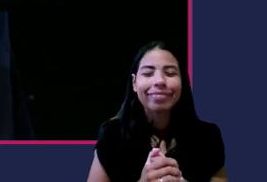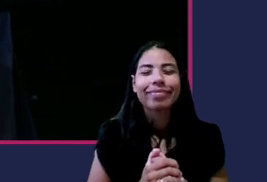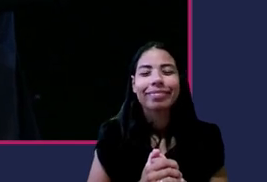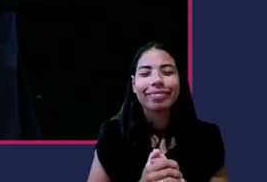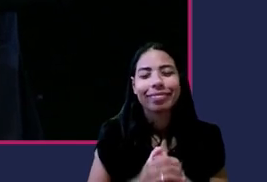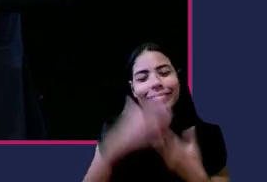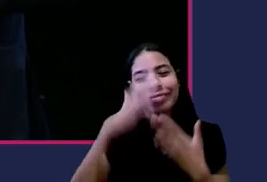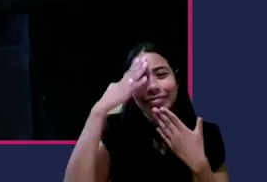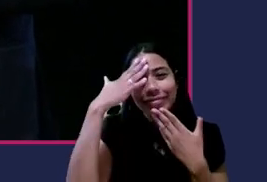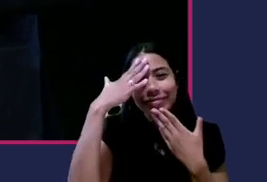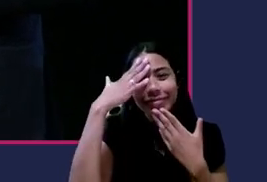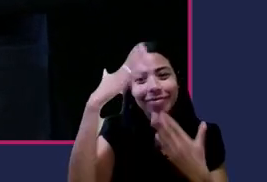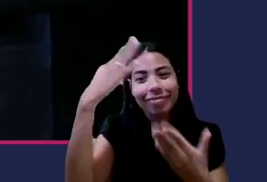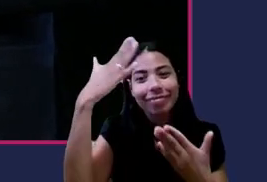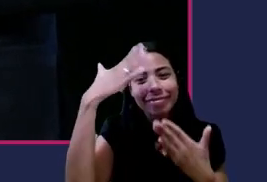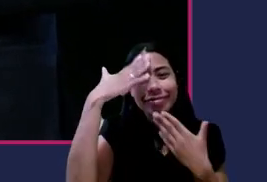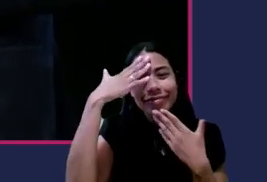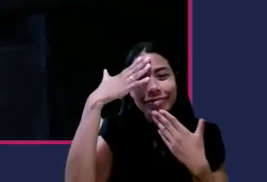disease.